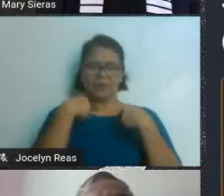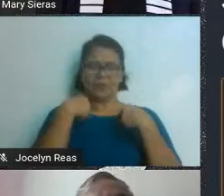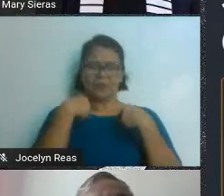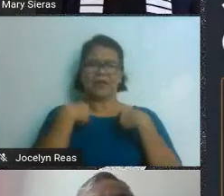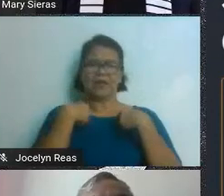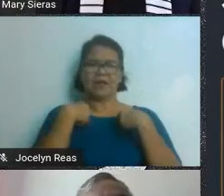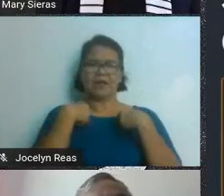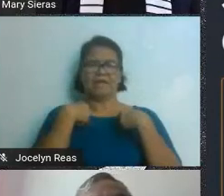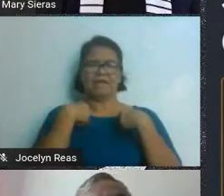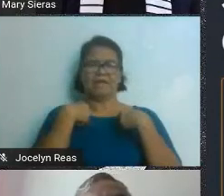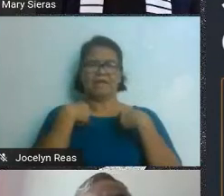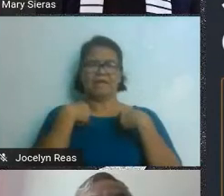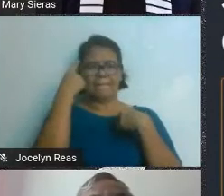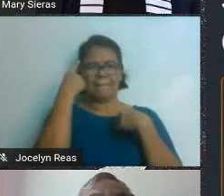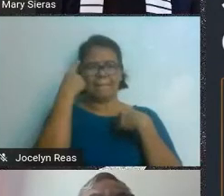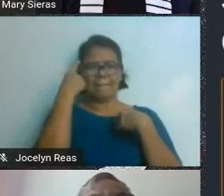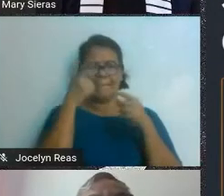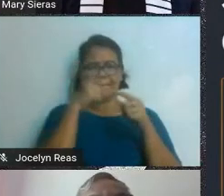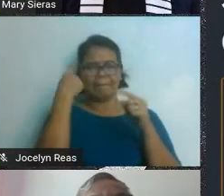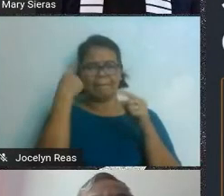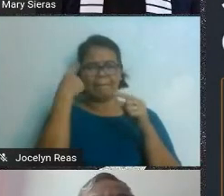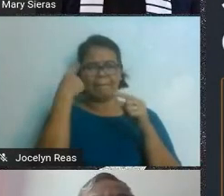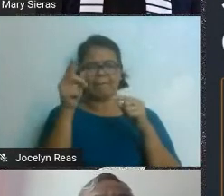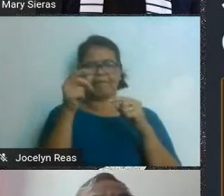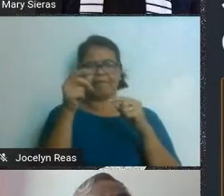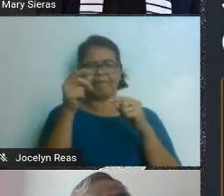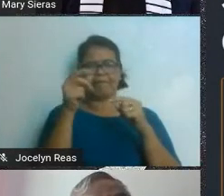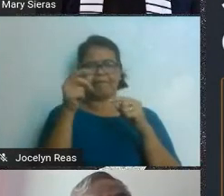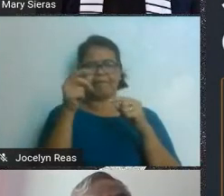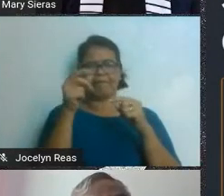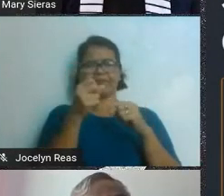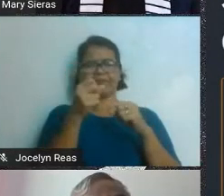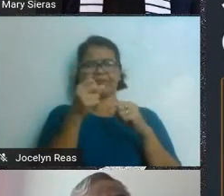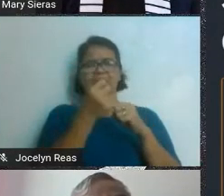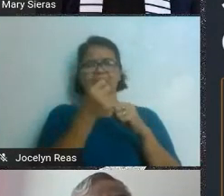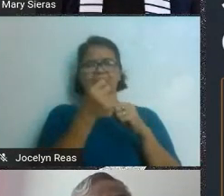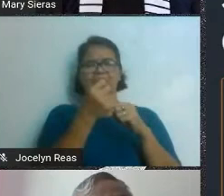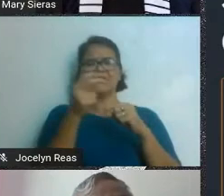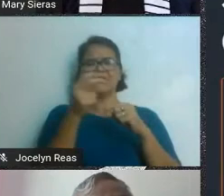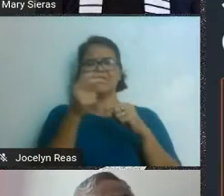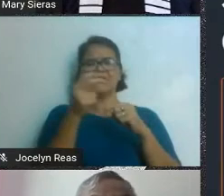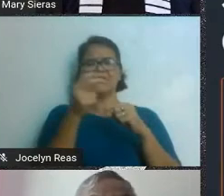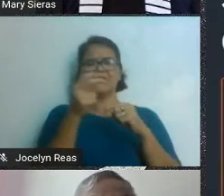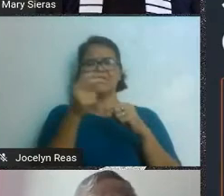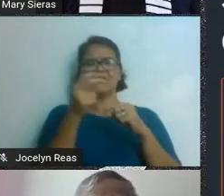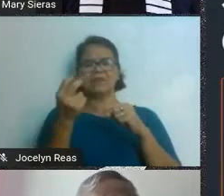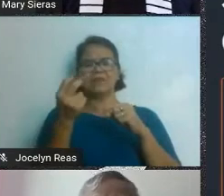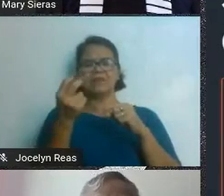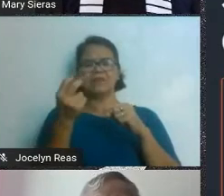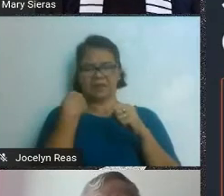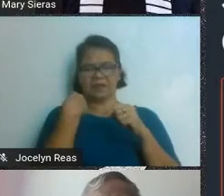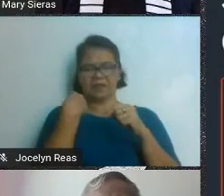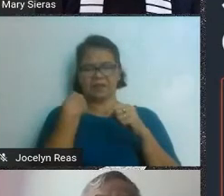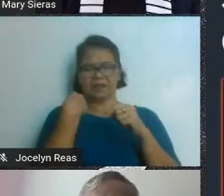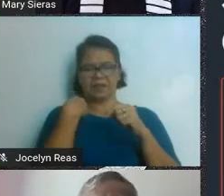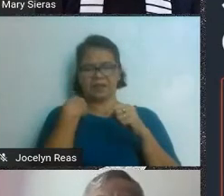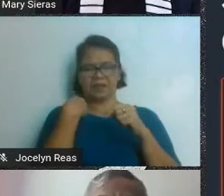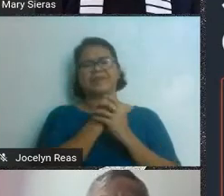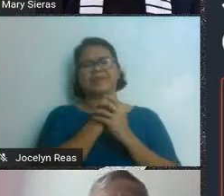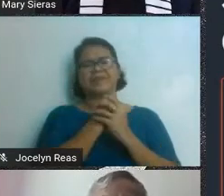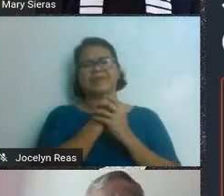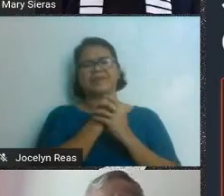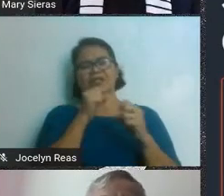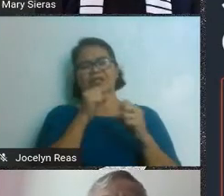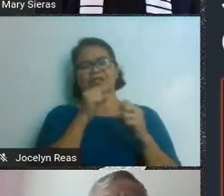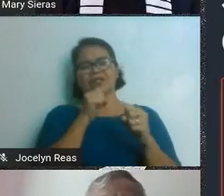have listed in our curriculum guide are anchored on the training regulations of the TESDA. So we cannot just say, alisin